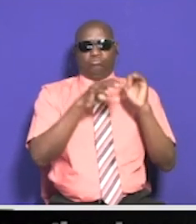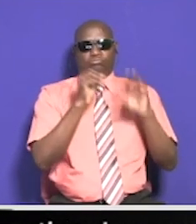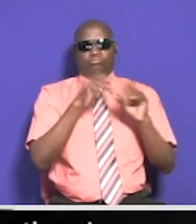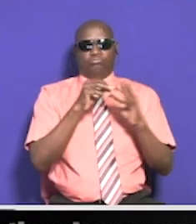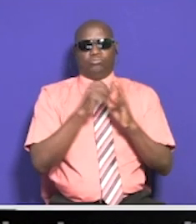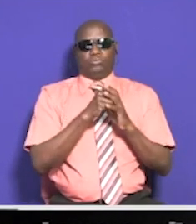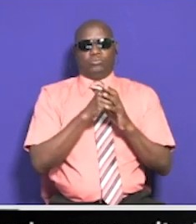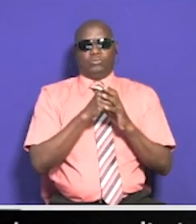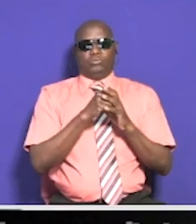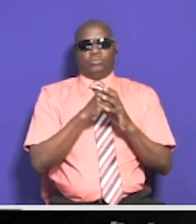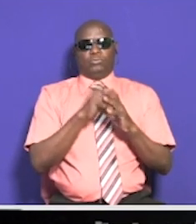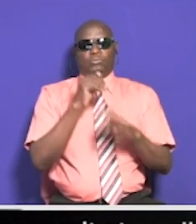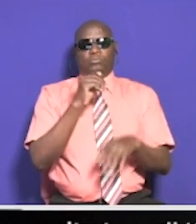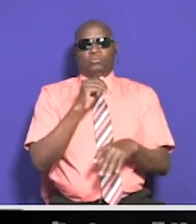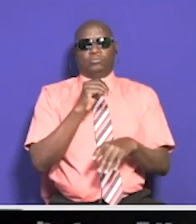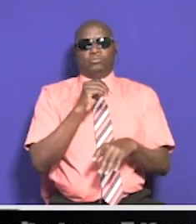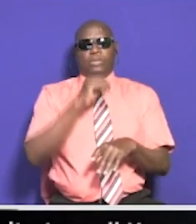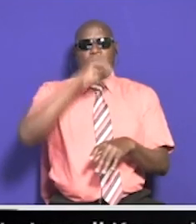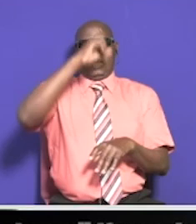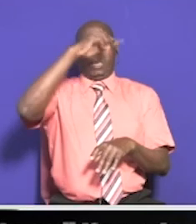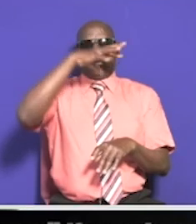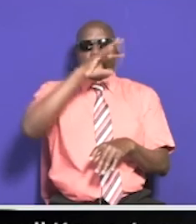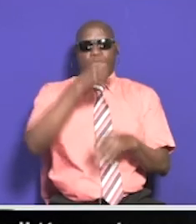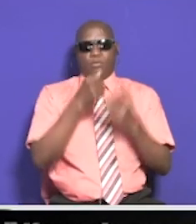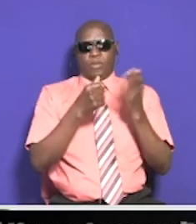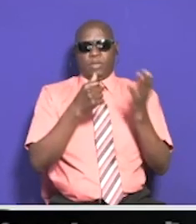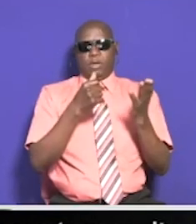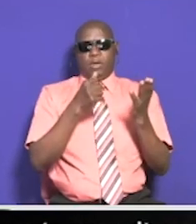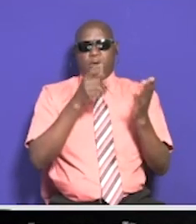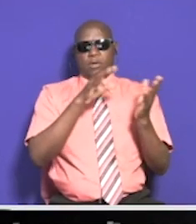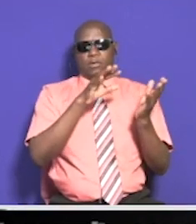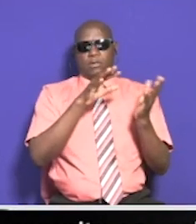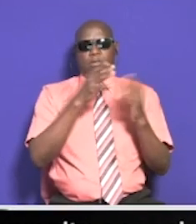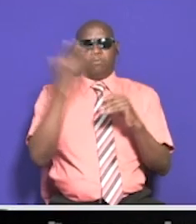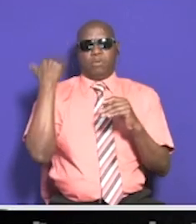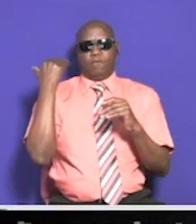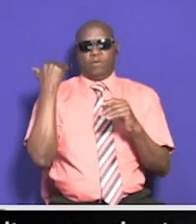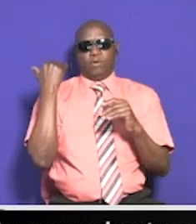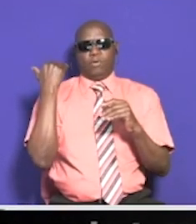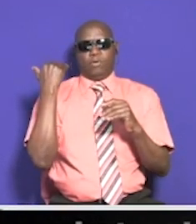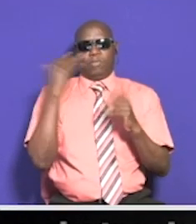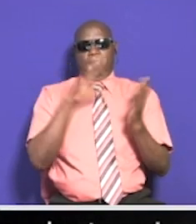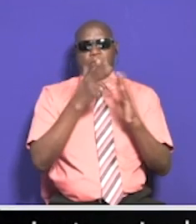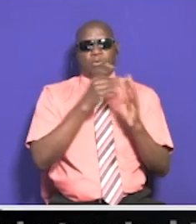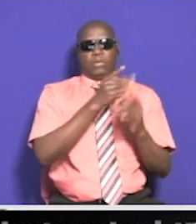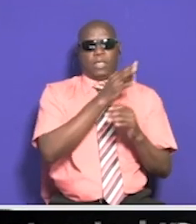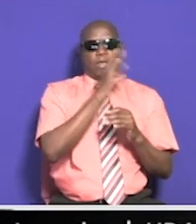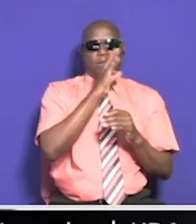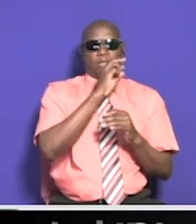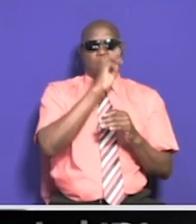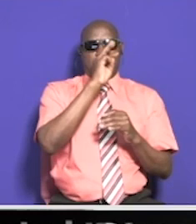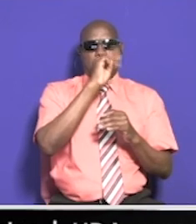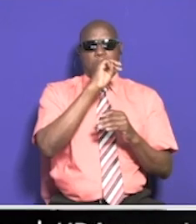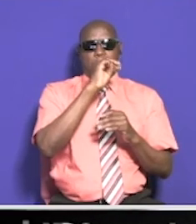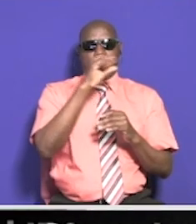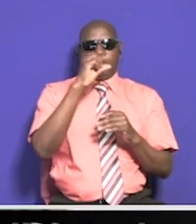energy from there is, initially it was maybe about 30 megawatts. Perhaps